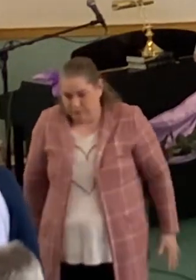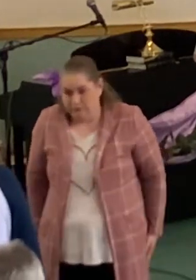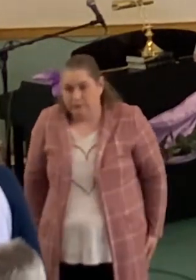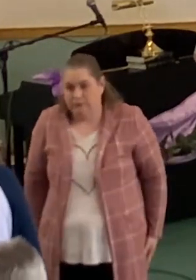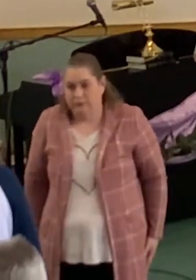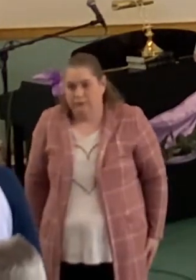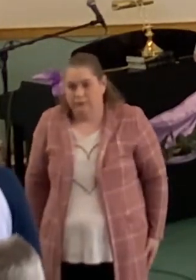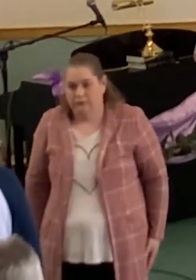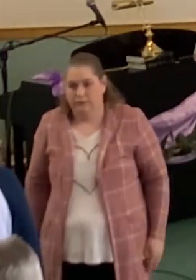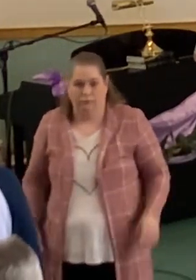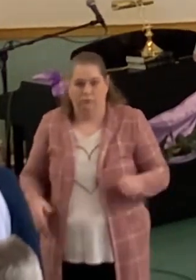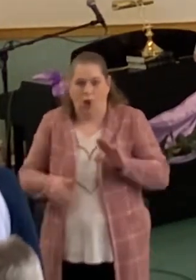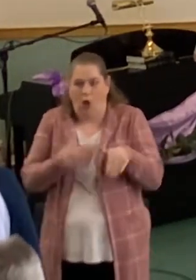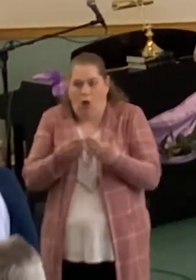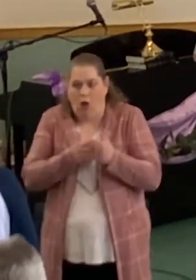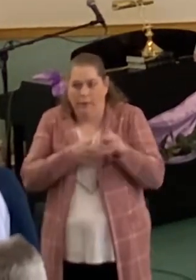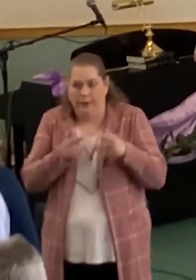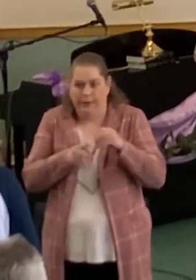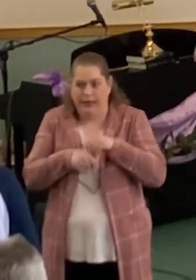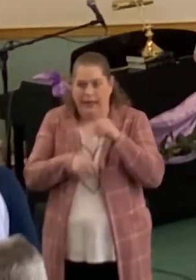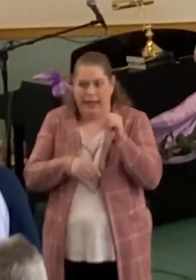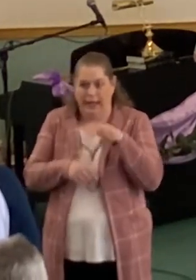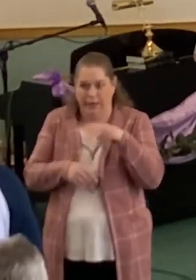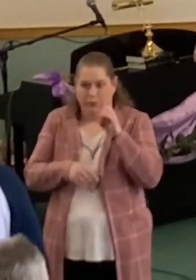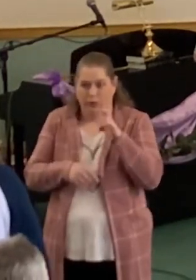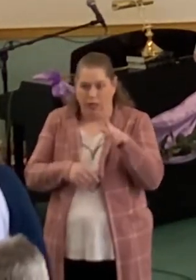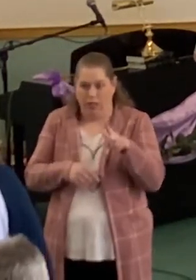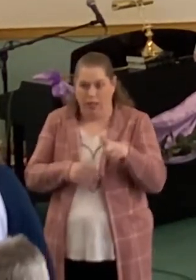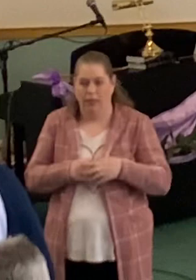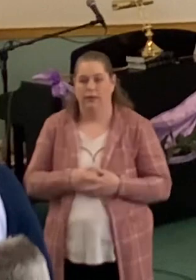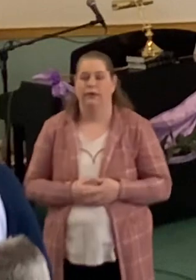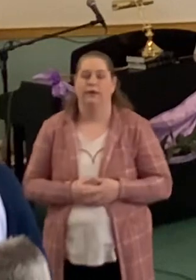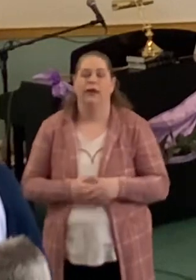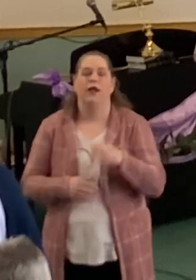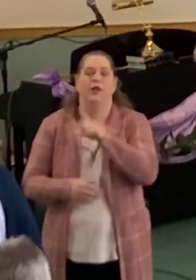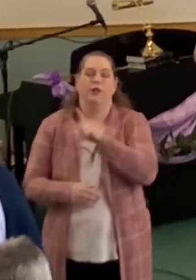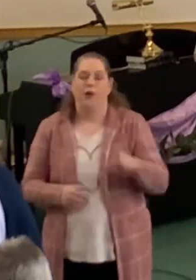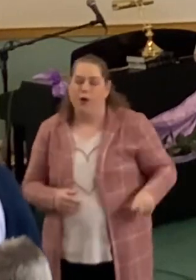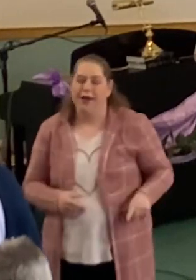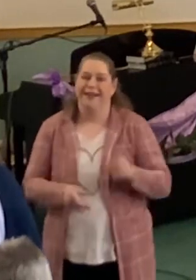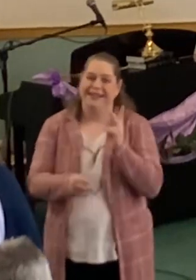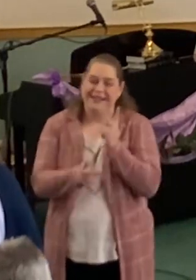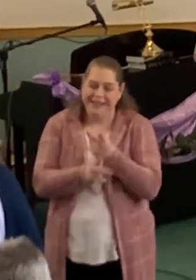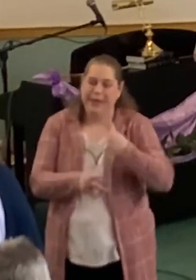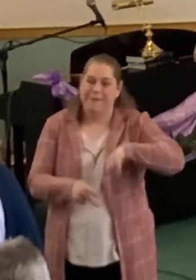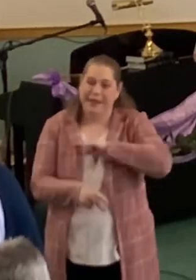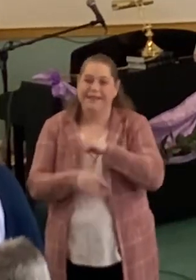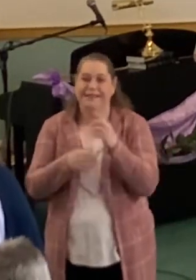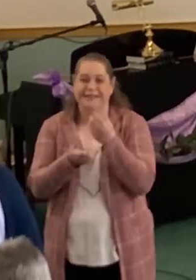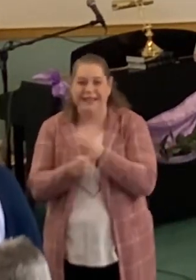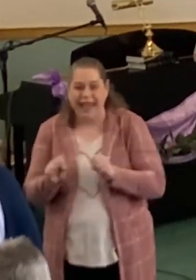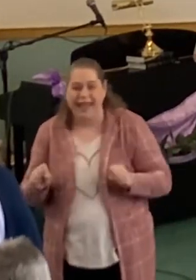keep us safe throughout this day, O Lord. Keep us safe through this week until we meet again to praise your name.